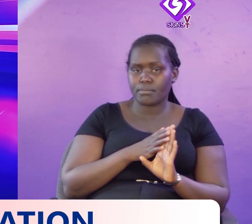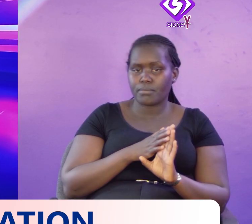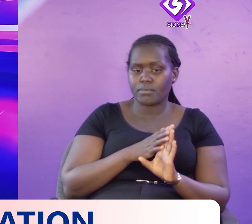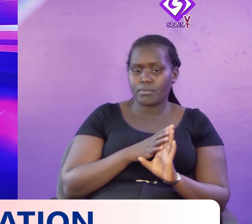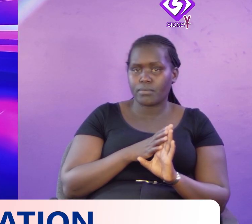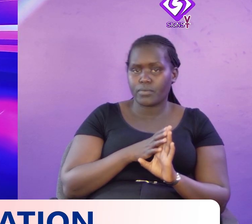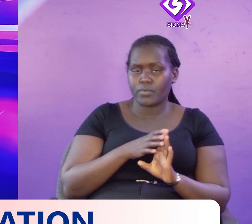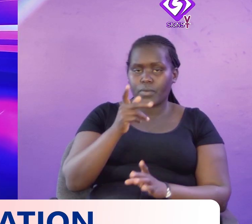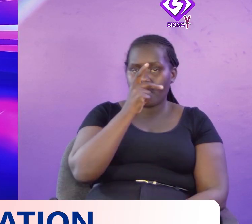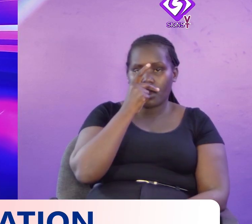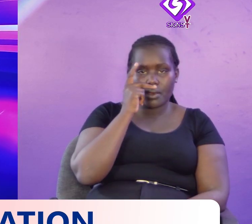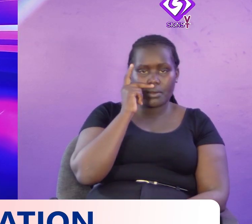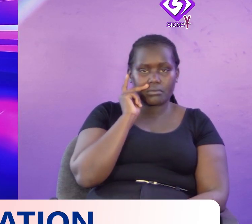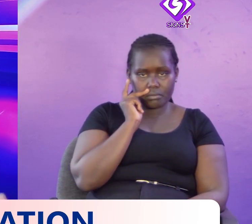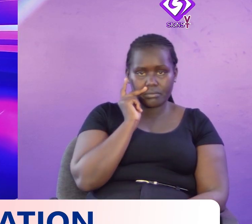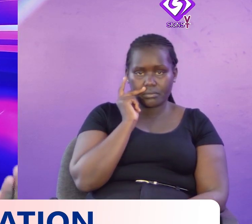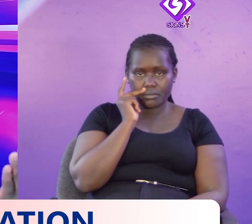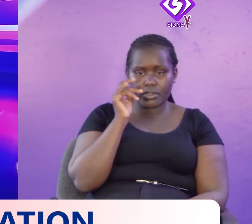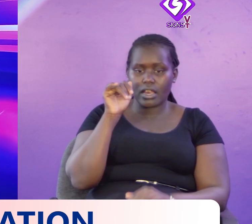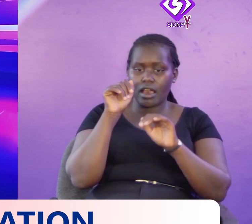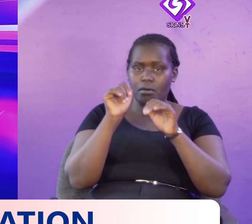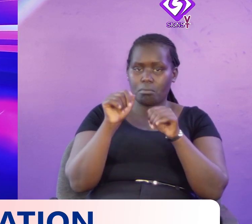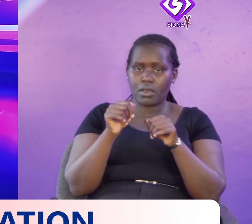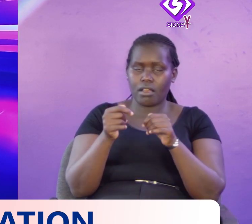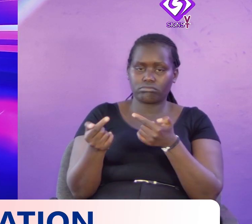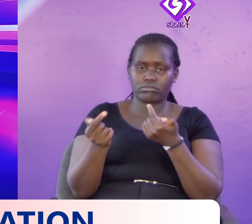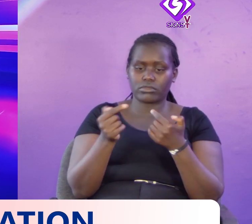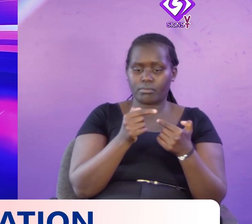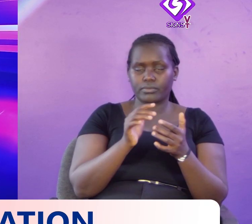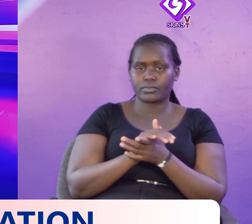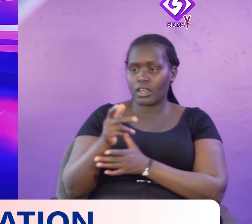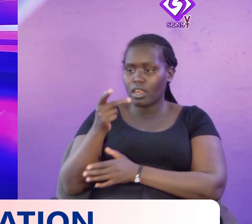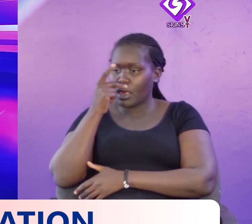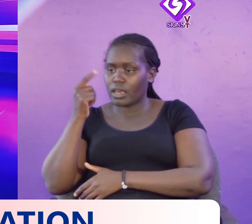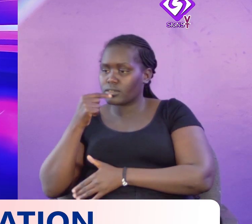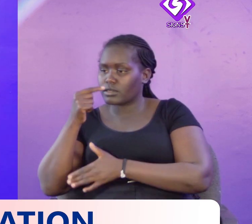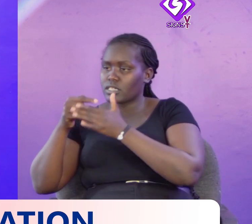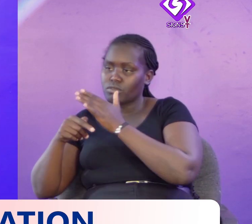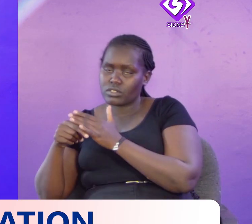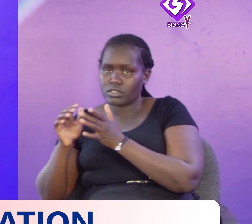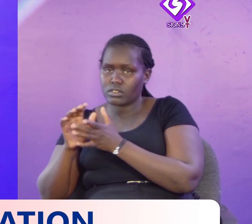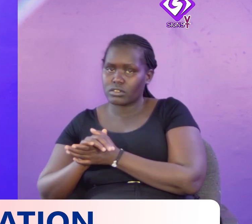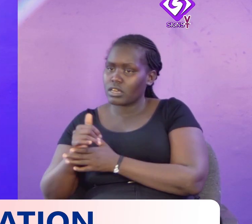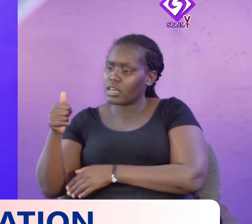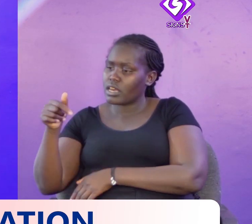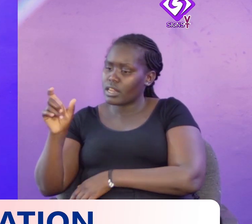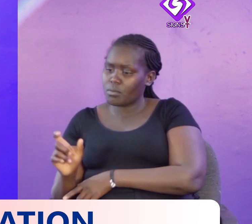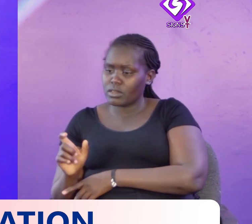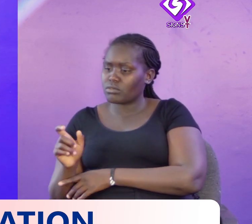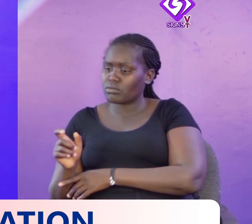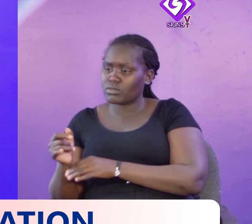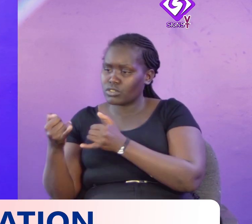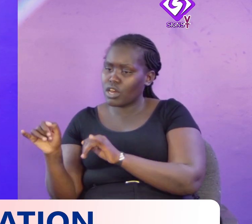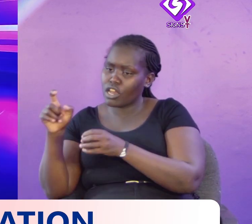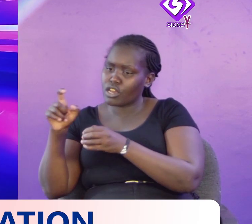Mr. Kalonzo Musyoka so that he can come on board. And Kalonzo himself said emissary asijaribu kuingia kwake. Sasa